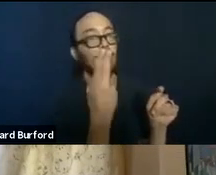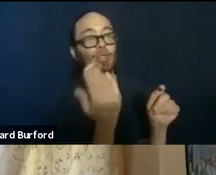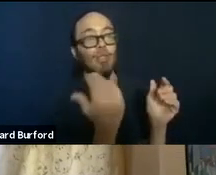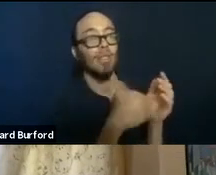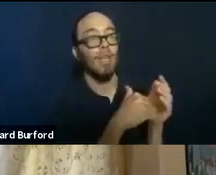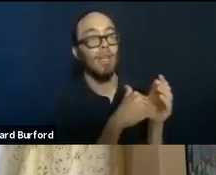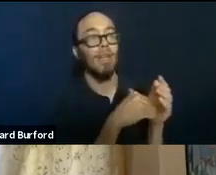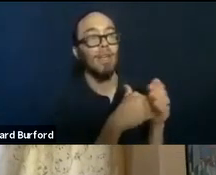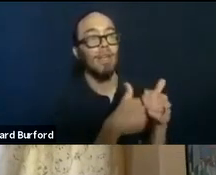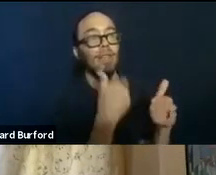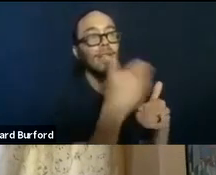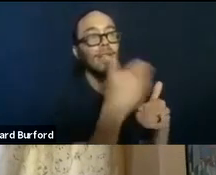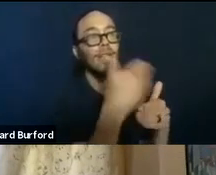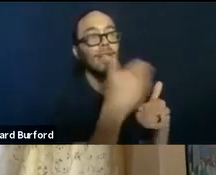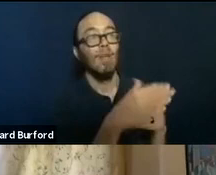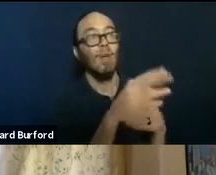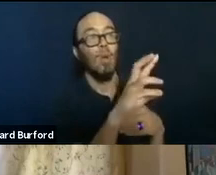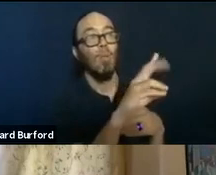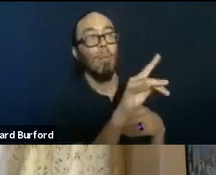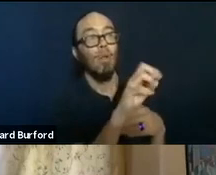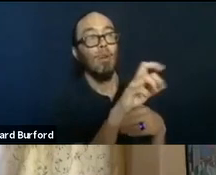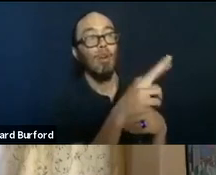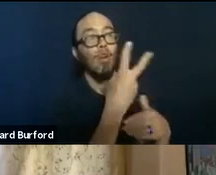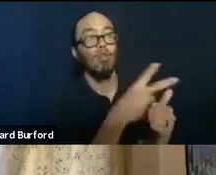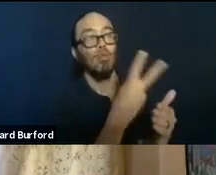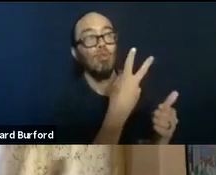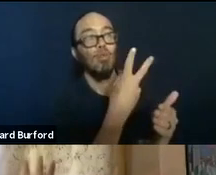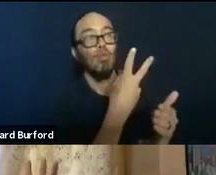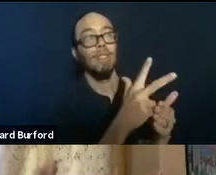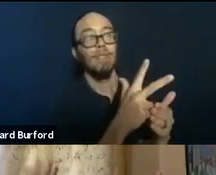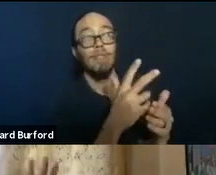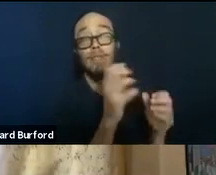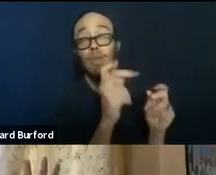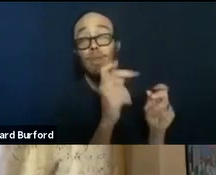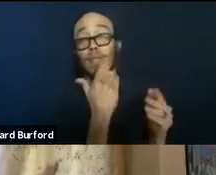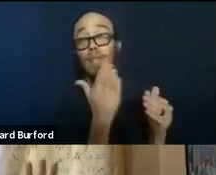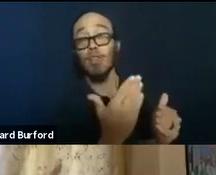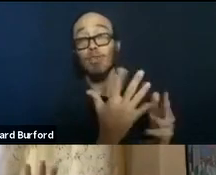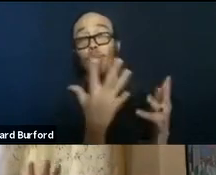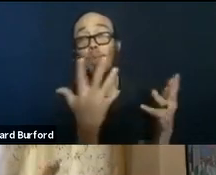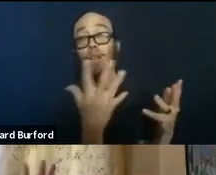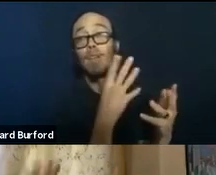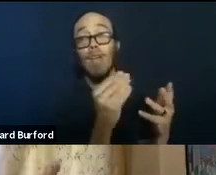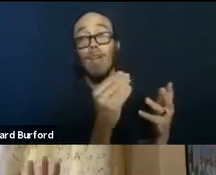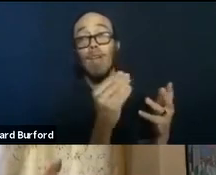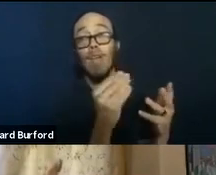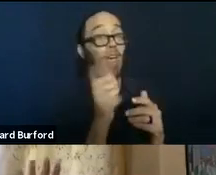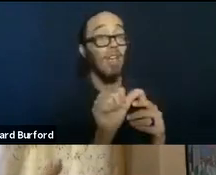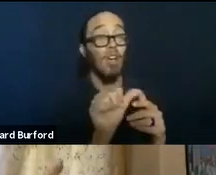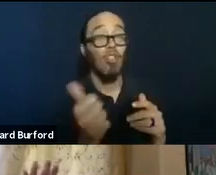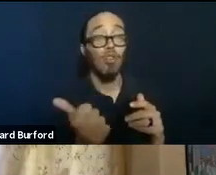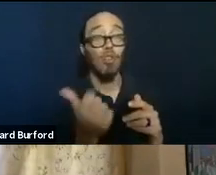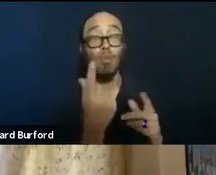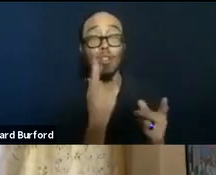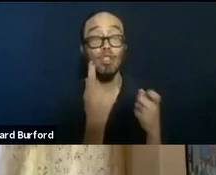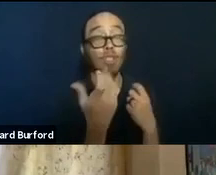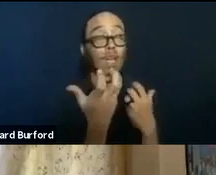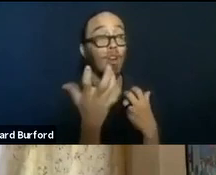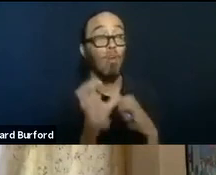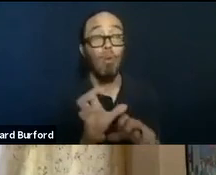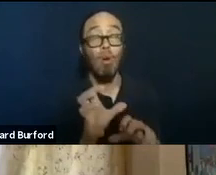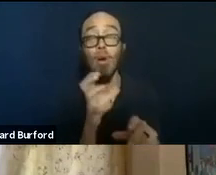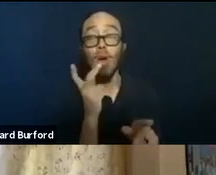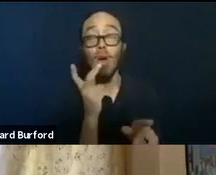next webinar in 3 weeks. So thank you very much. And were there any questions? Because I don't want to keep